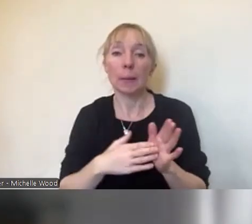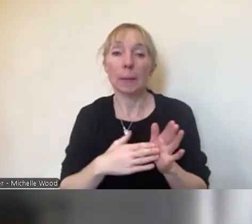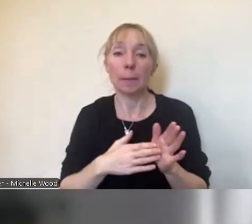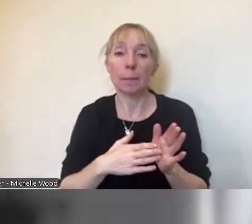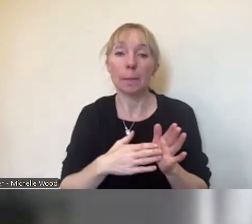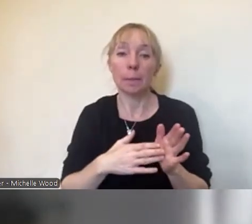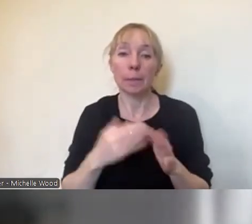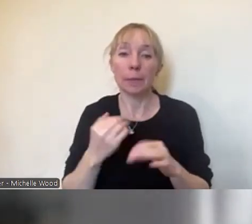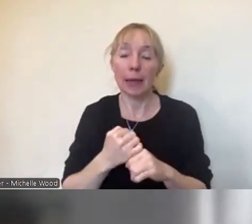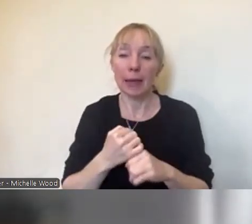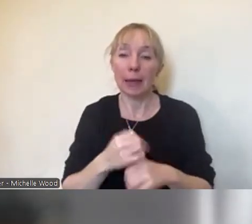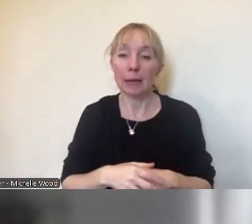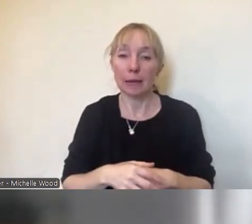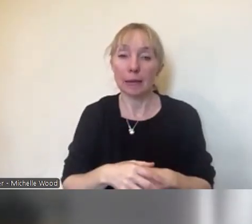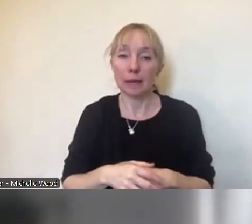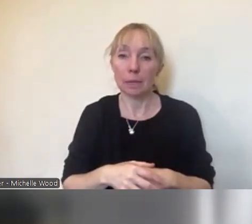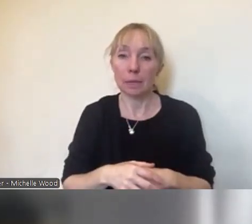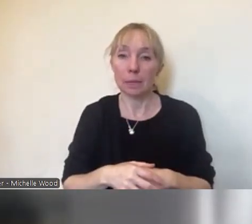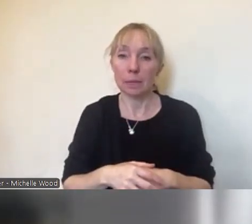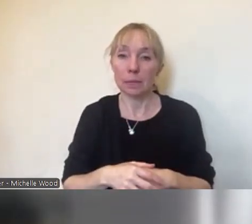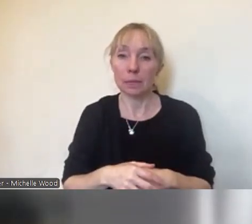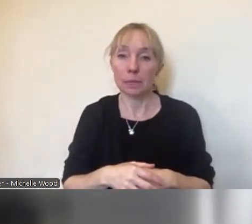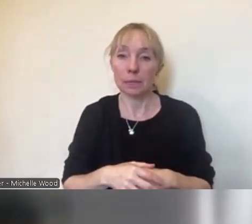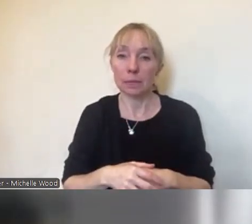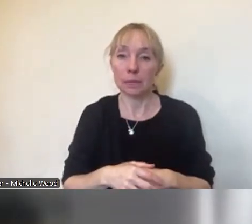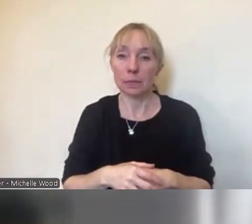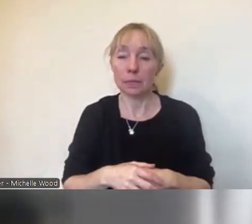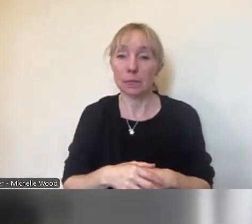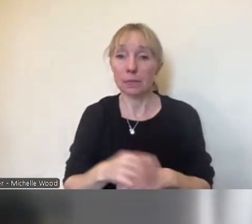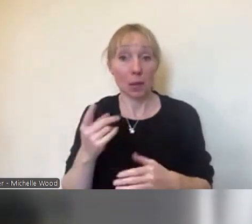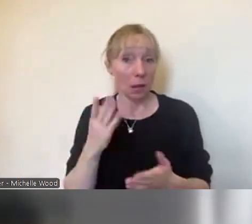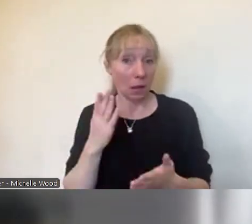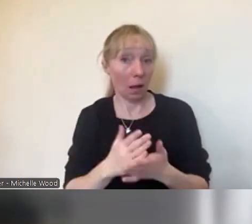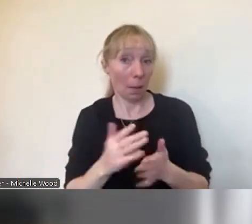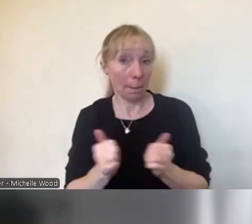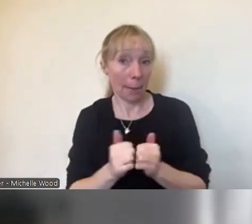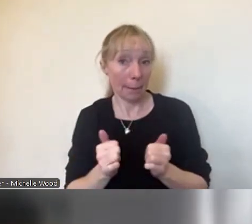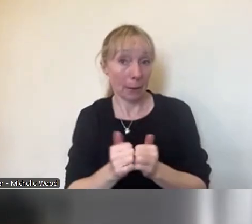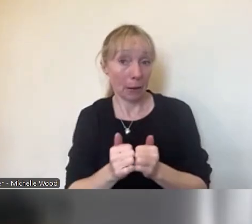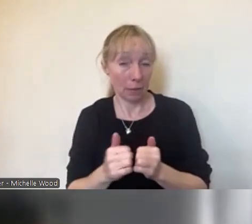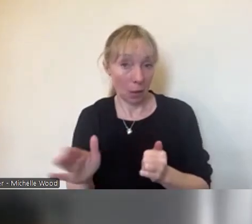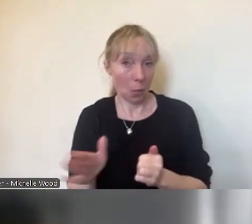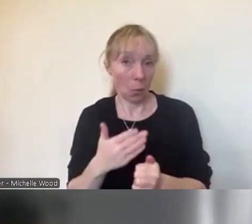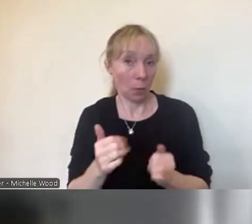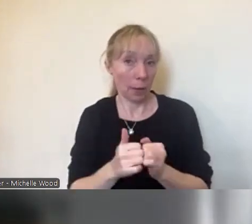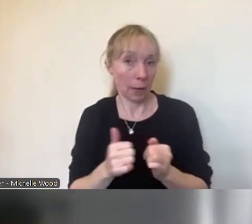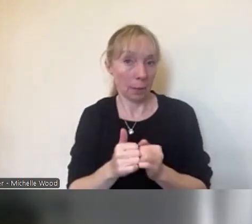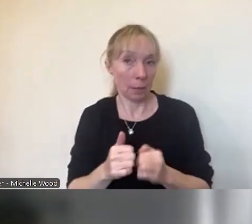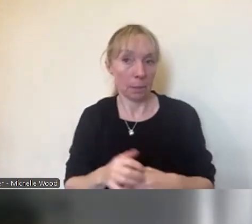which was this one. So it's actually paper. They're all on paper.